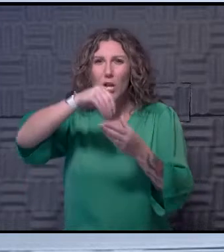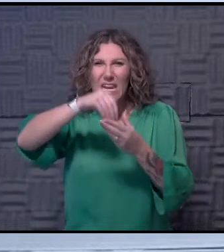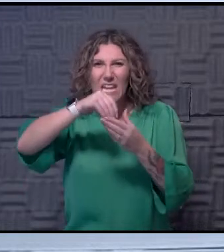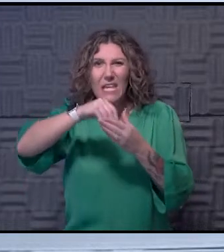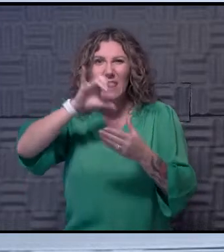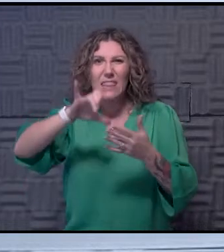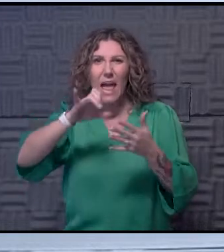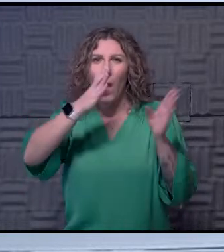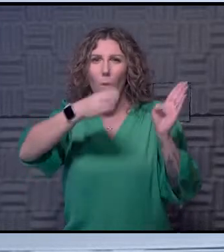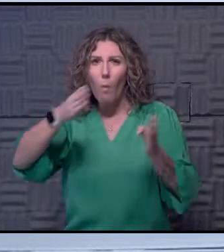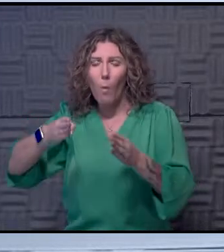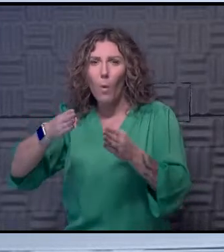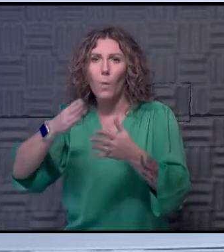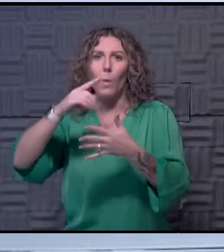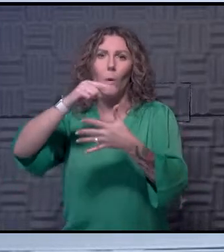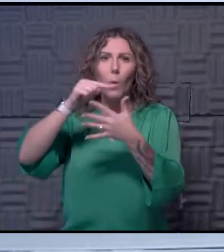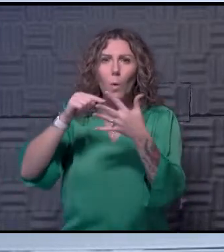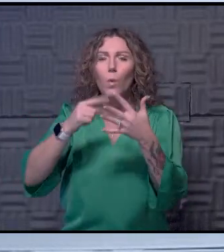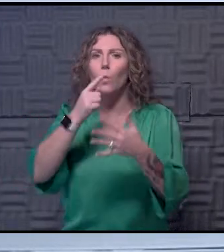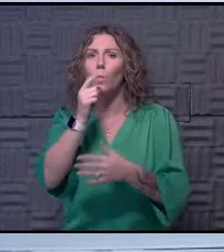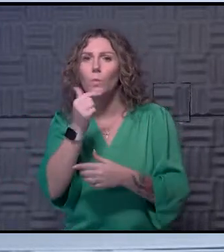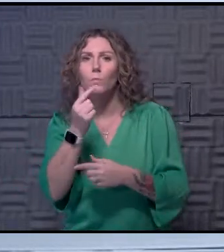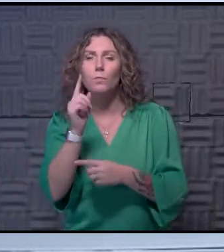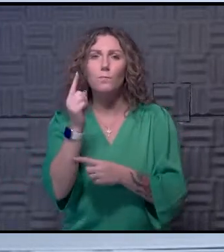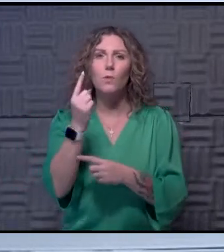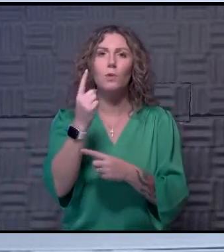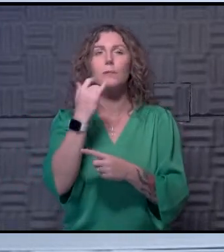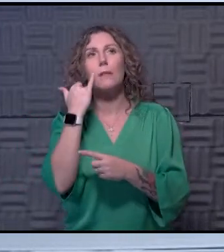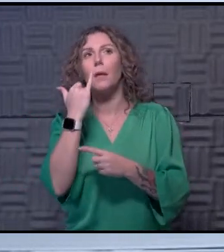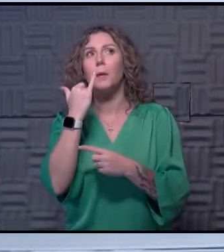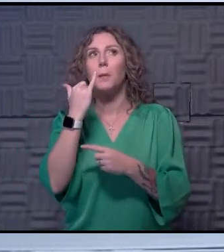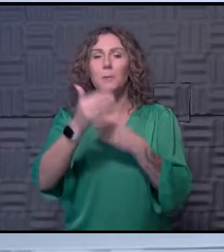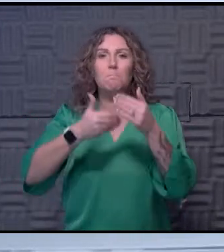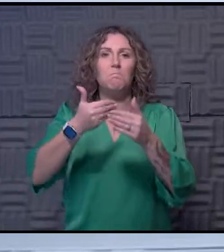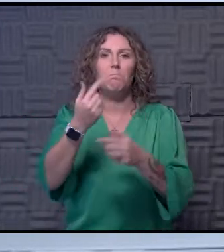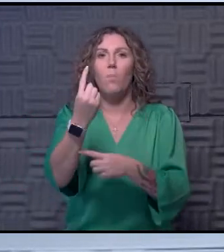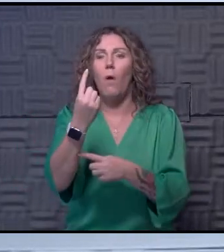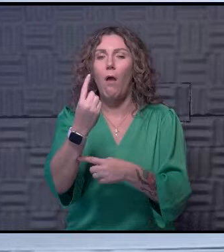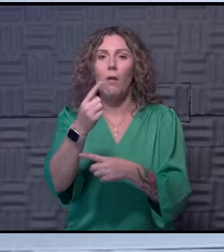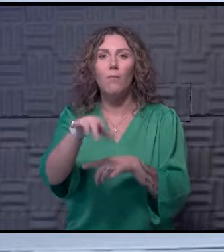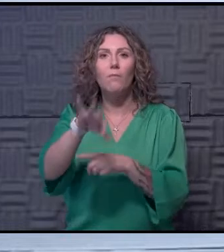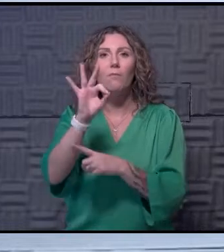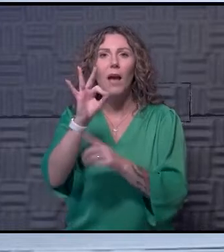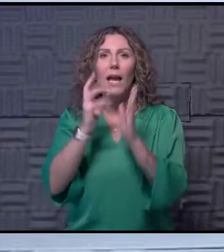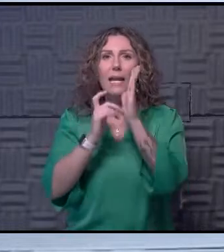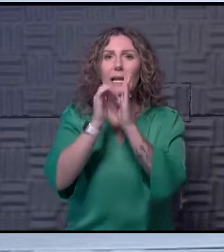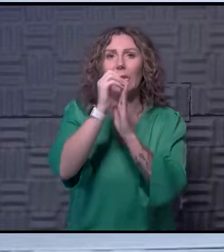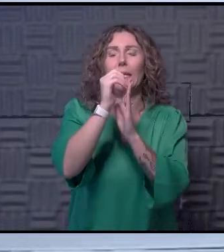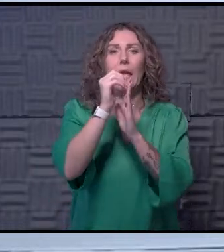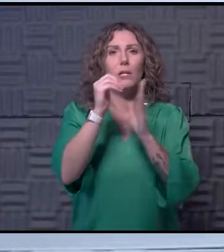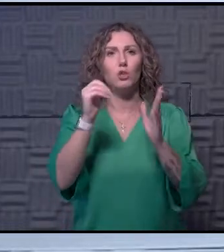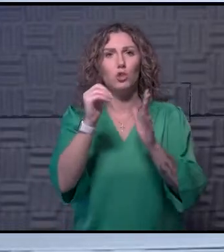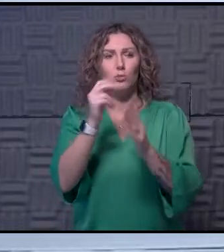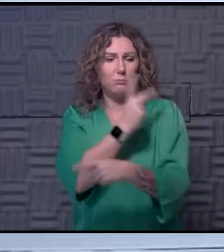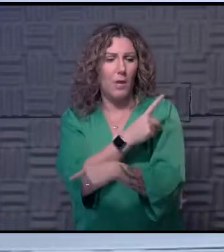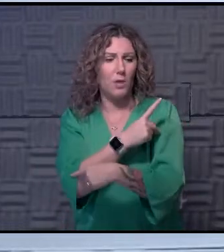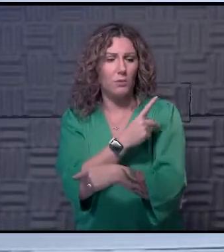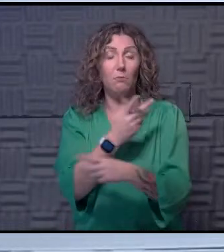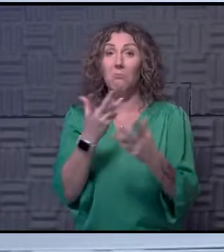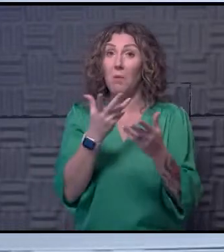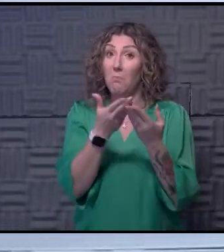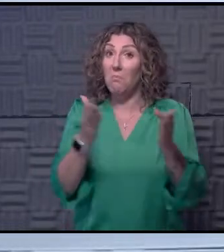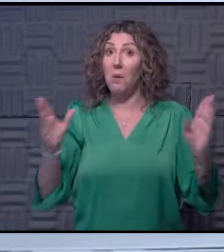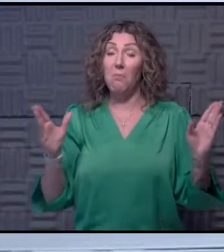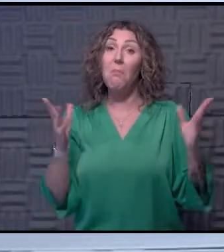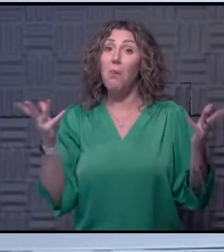rationing order. So, for example, if step 1 is finding cancer patients, finding a publicly visible cancer